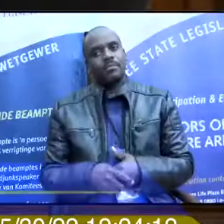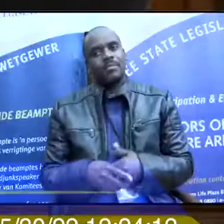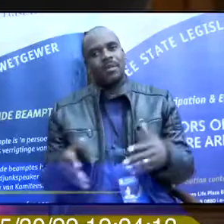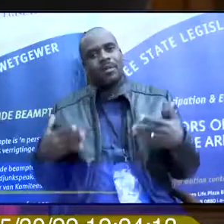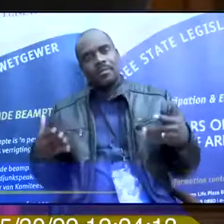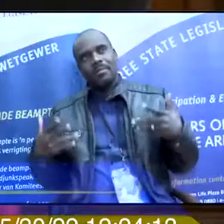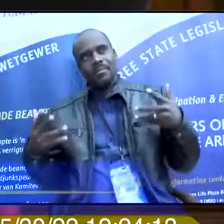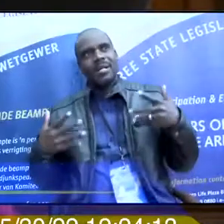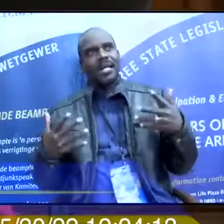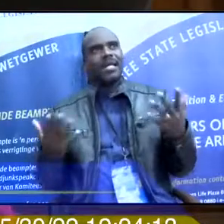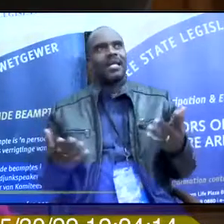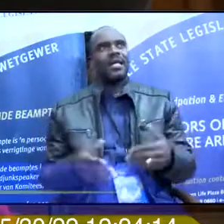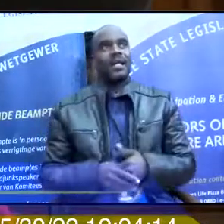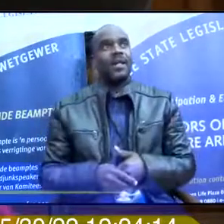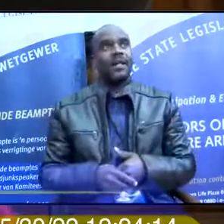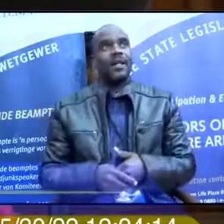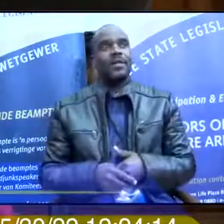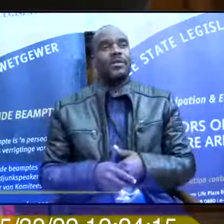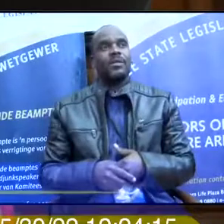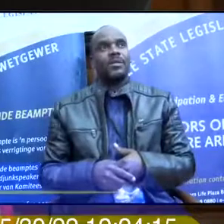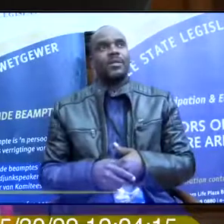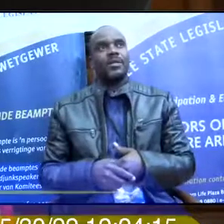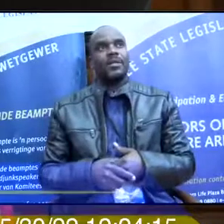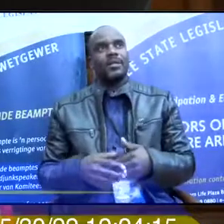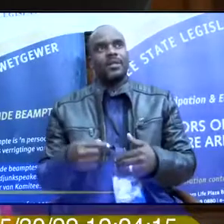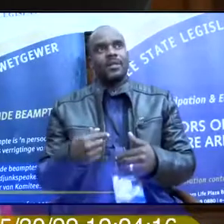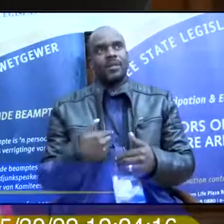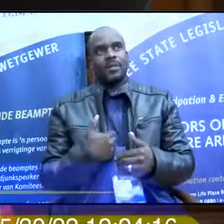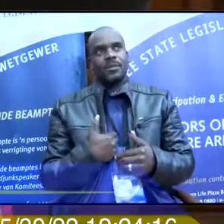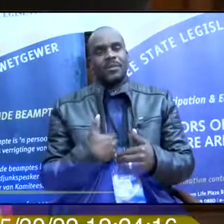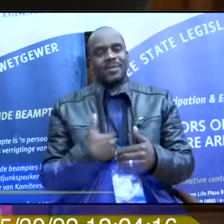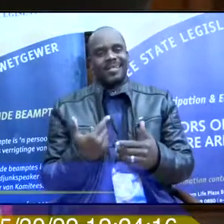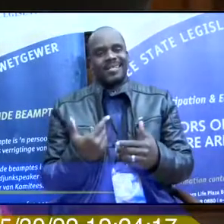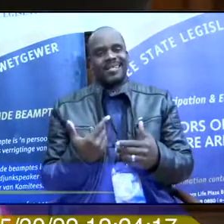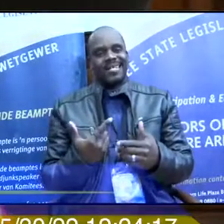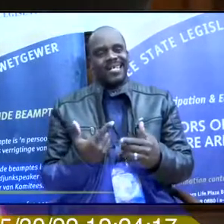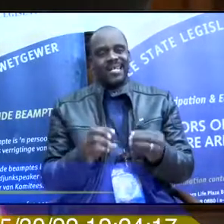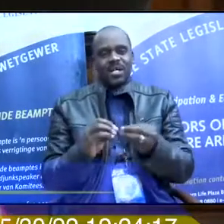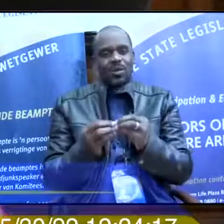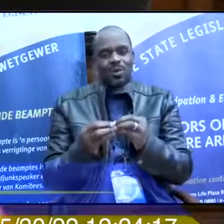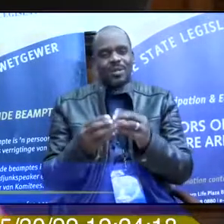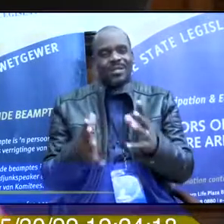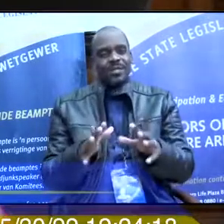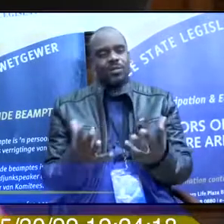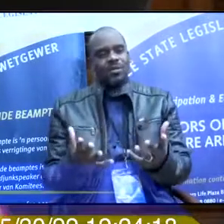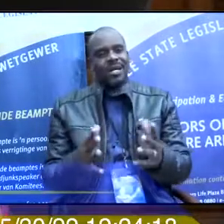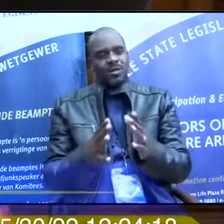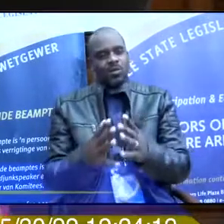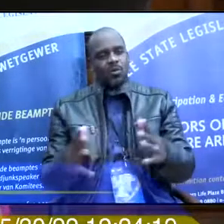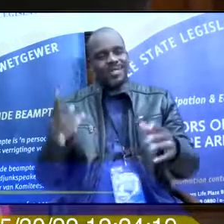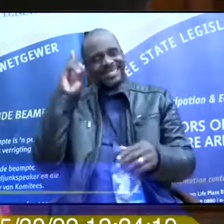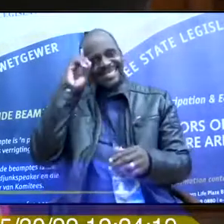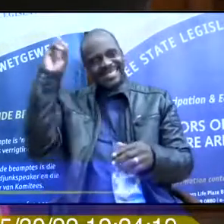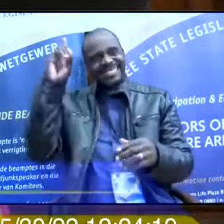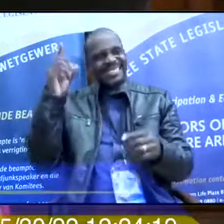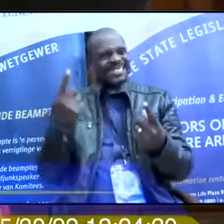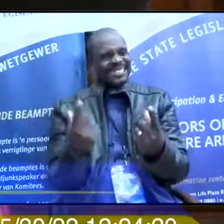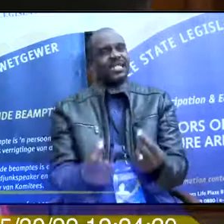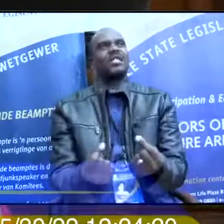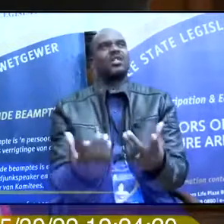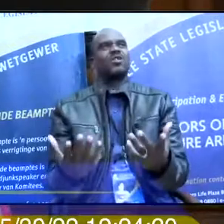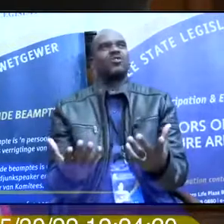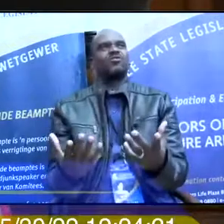and i'm in their home and that cannot be a correct thing that such a huge decision is made without